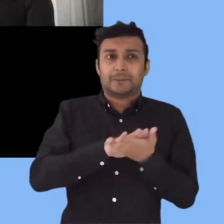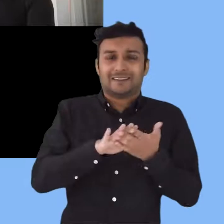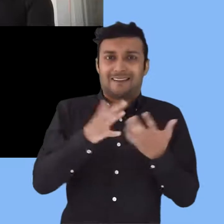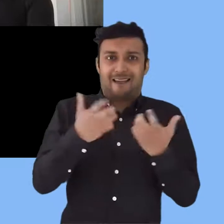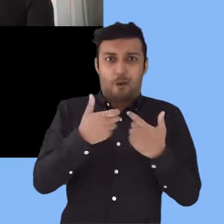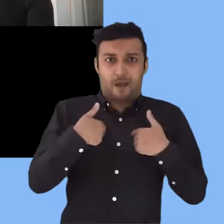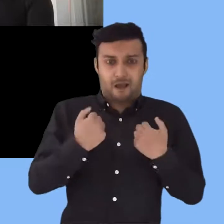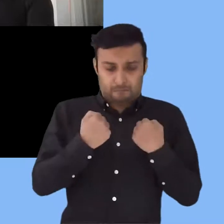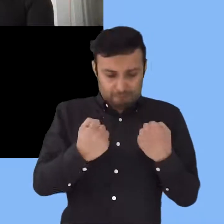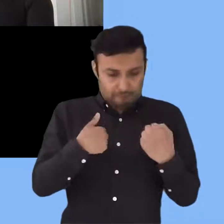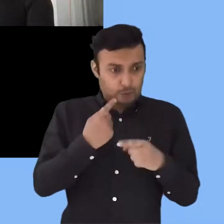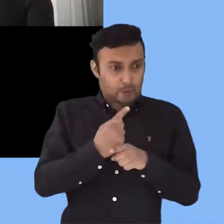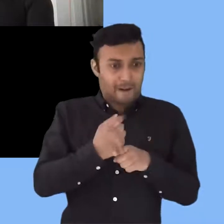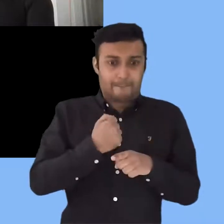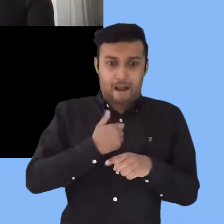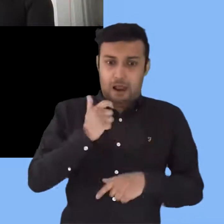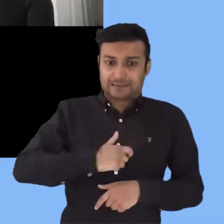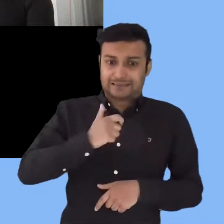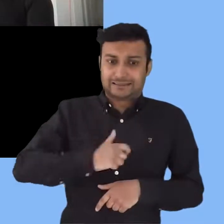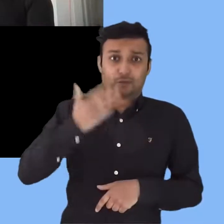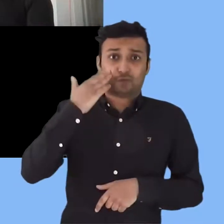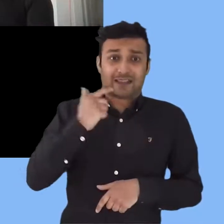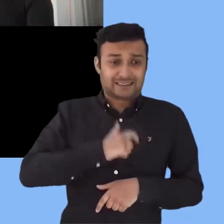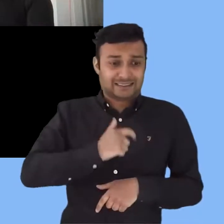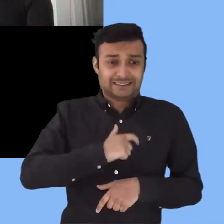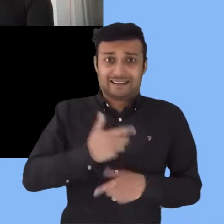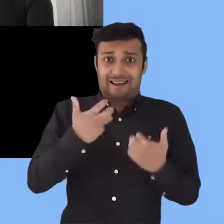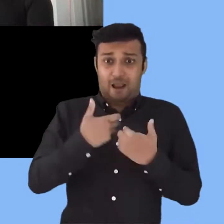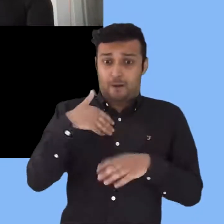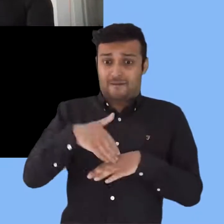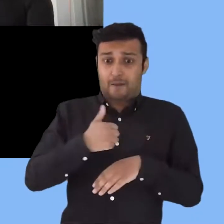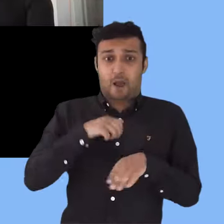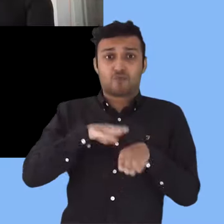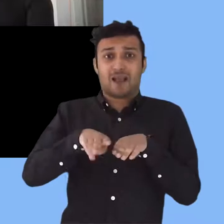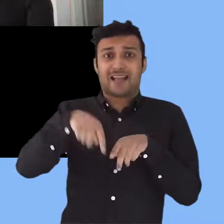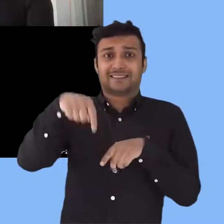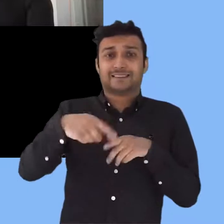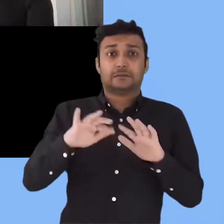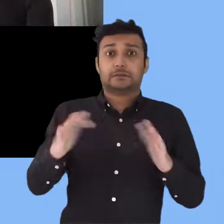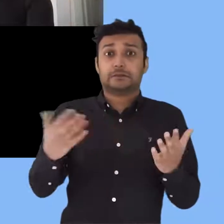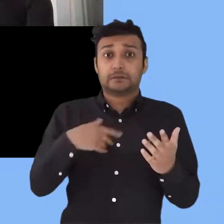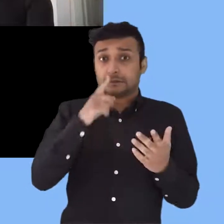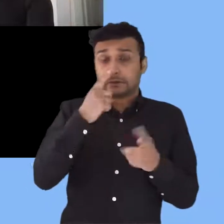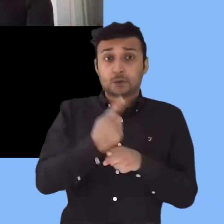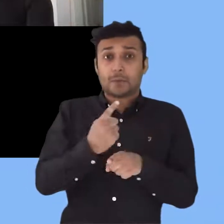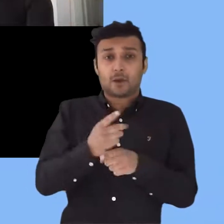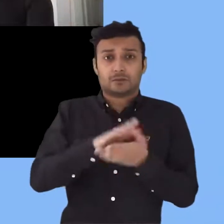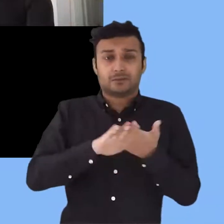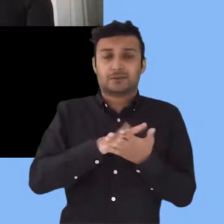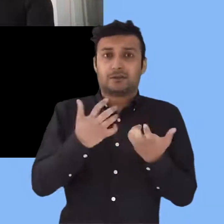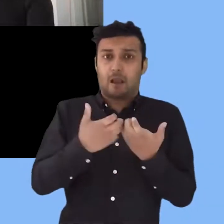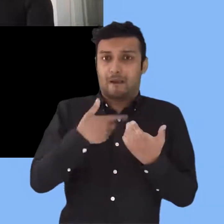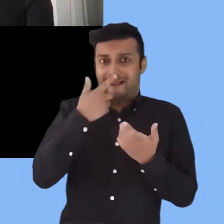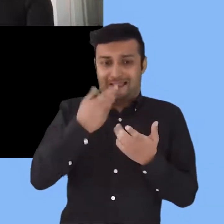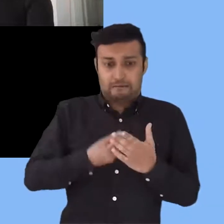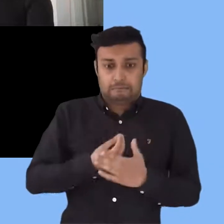racial identity affects practice and the broader kind of cultural things that are going on all the time around the political climate around race